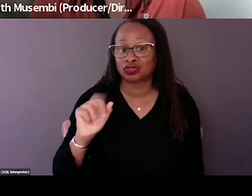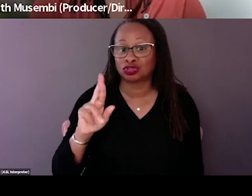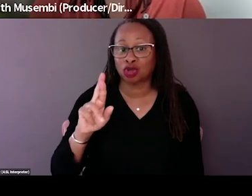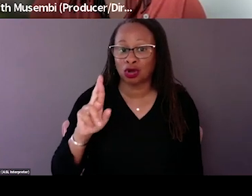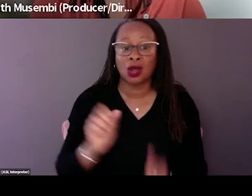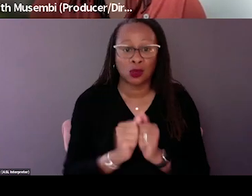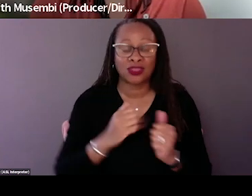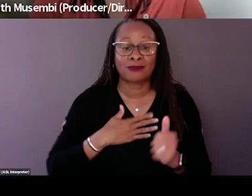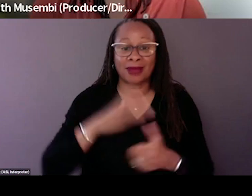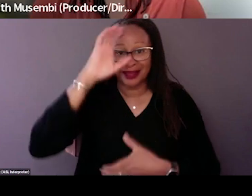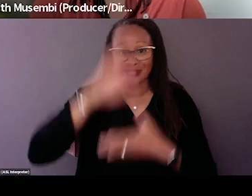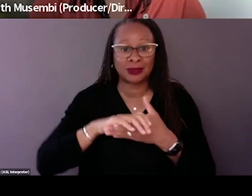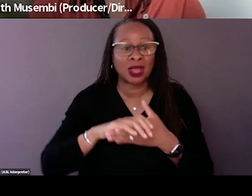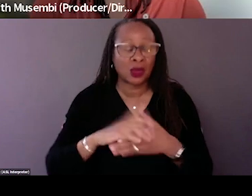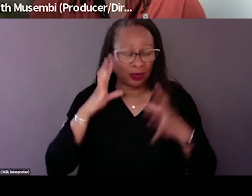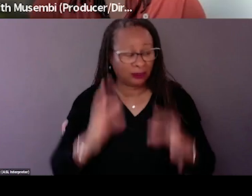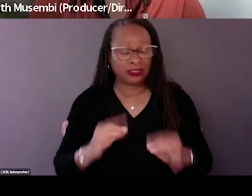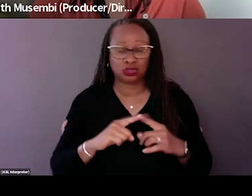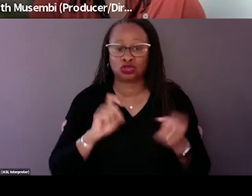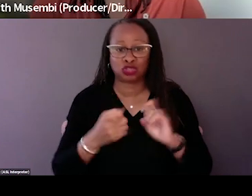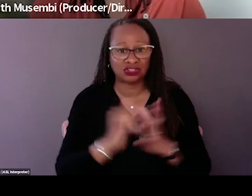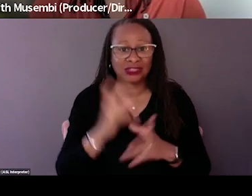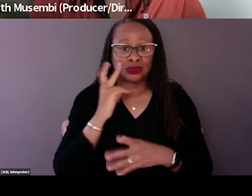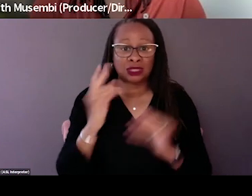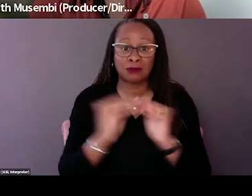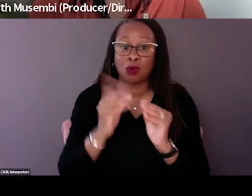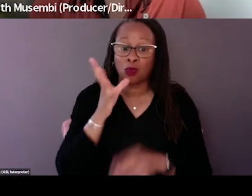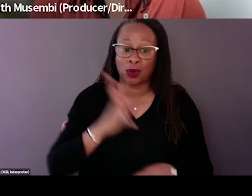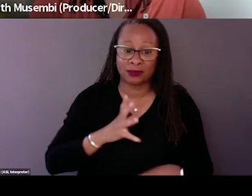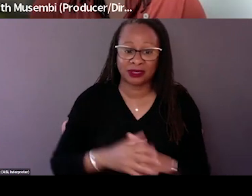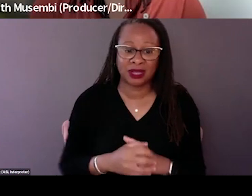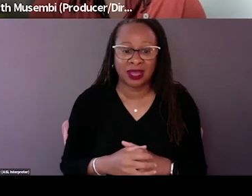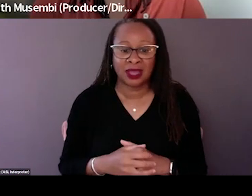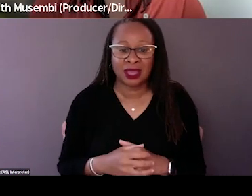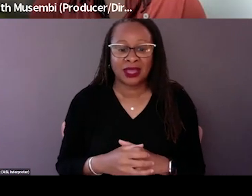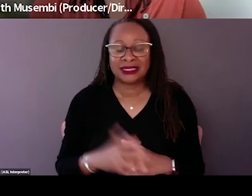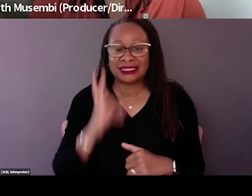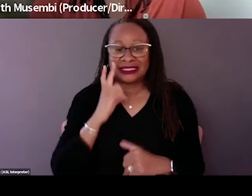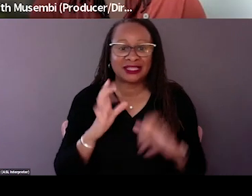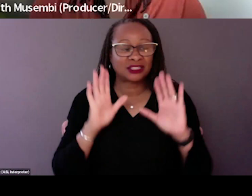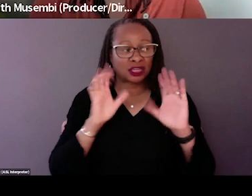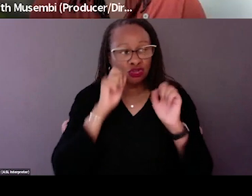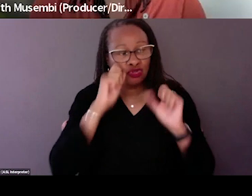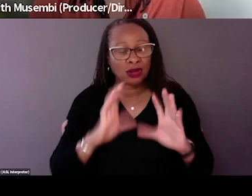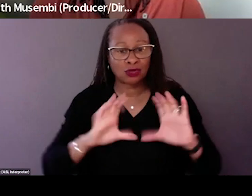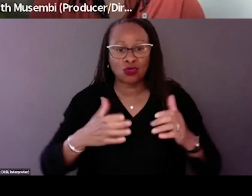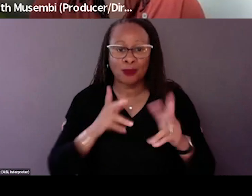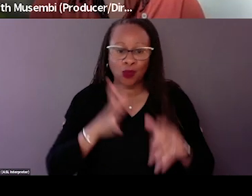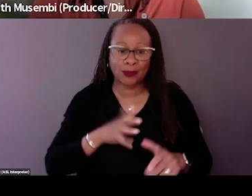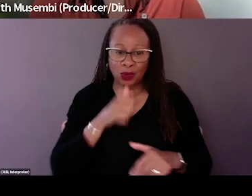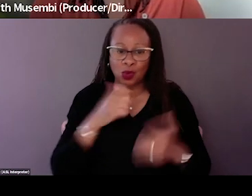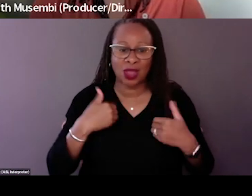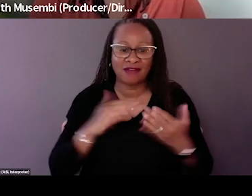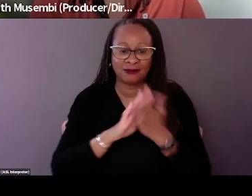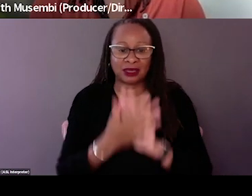to change. So having the chance to do this with Queens and this, you know, incredible group of women who have become ambassadors